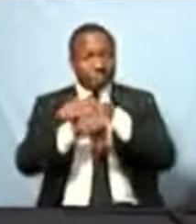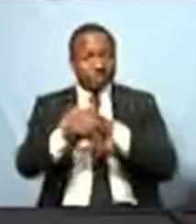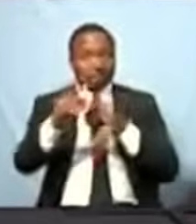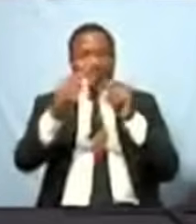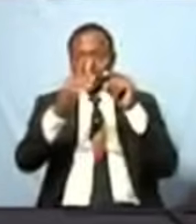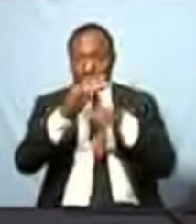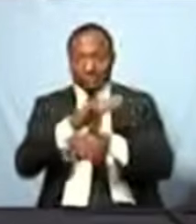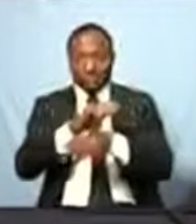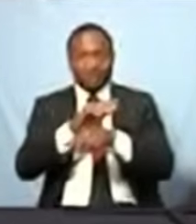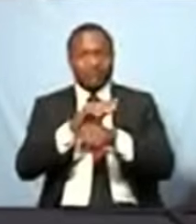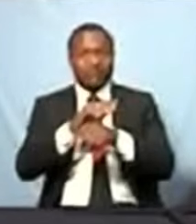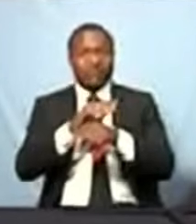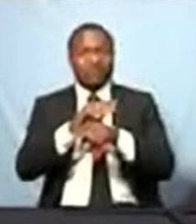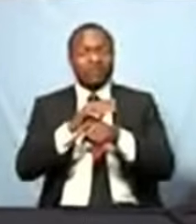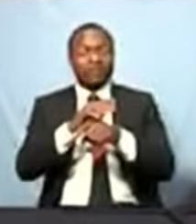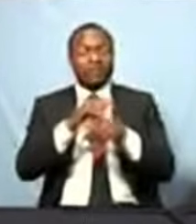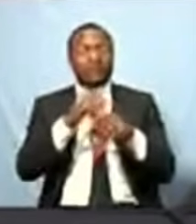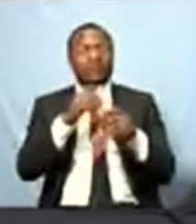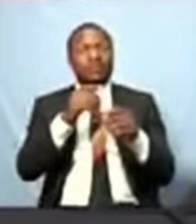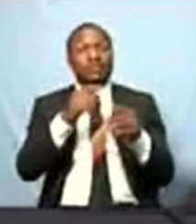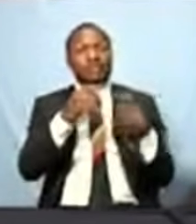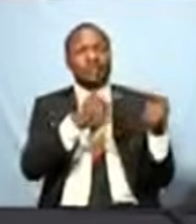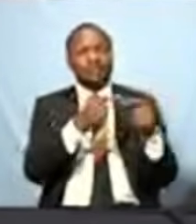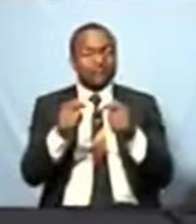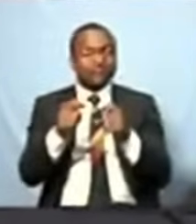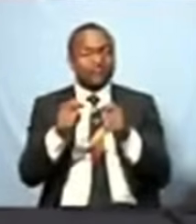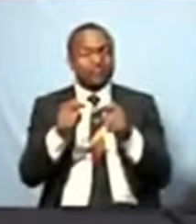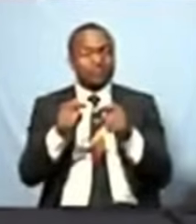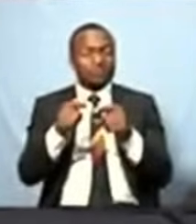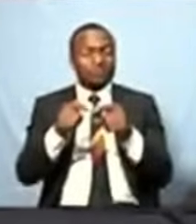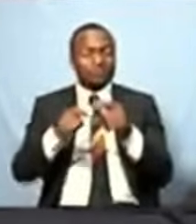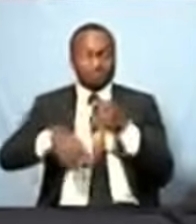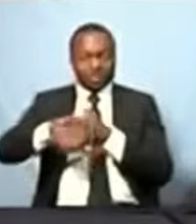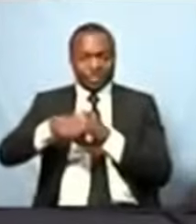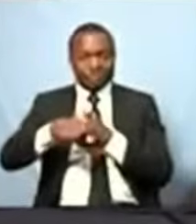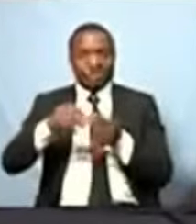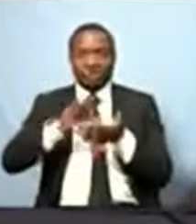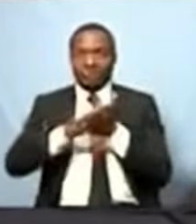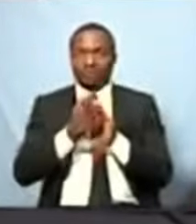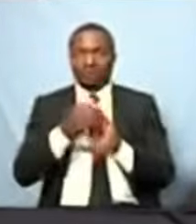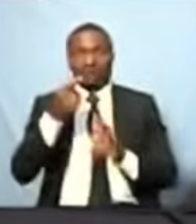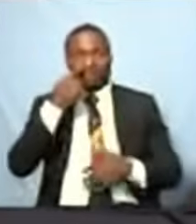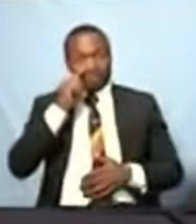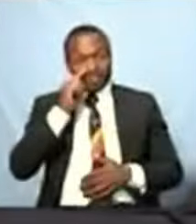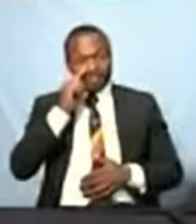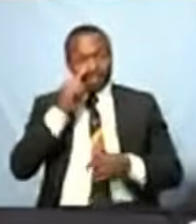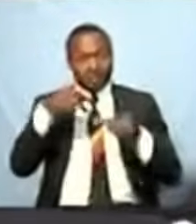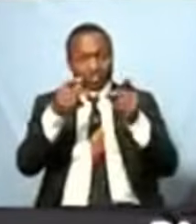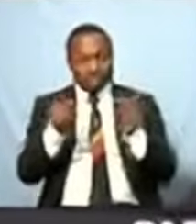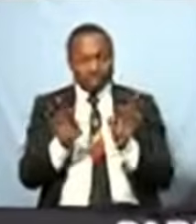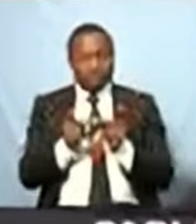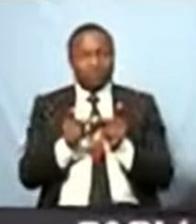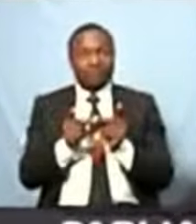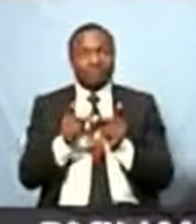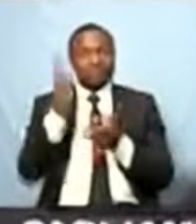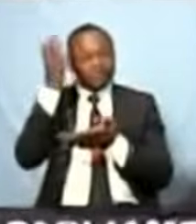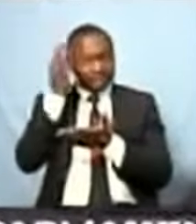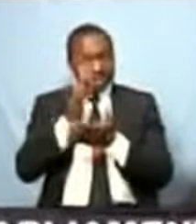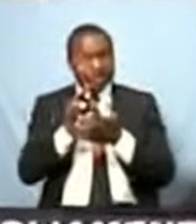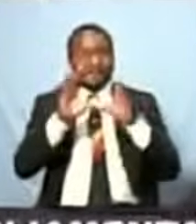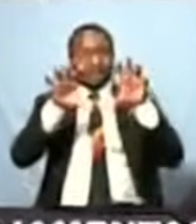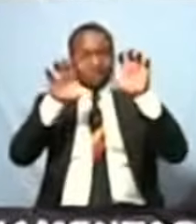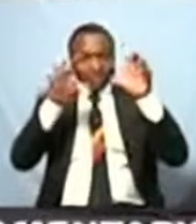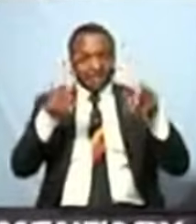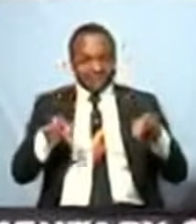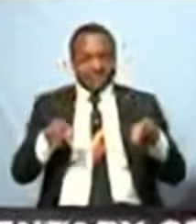or soccer, as some people would refer to it, would be boring. The position of Secretary to the Cabinet is such a